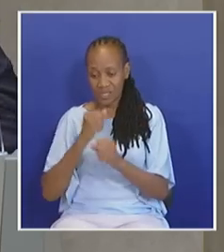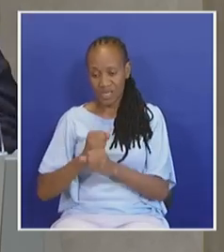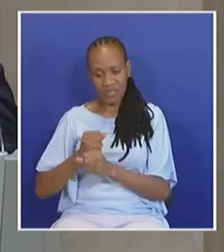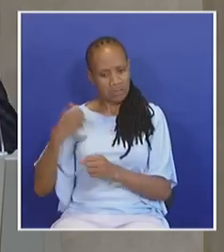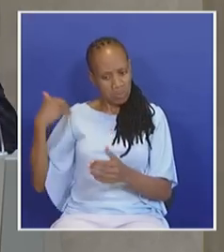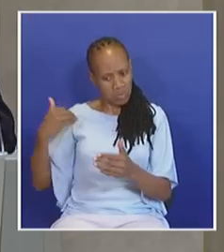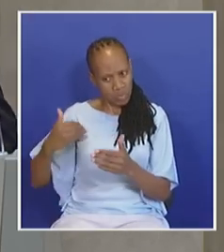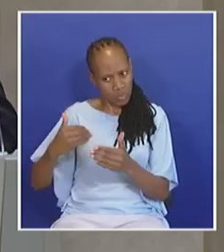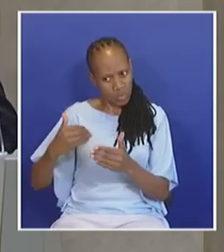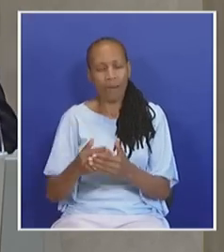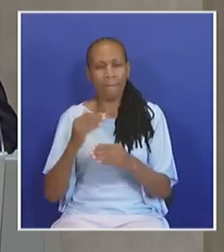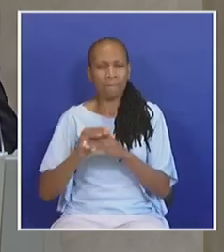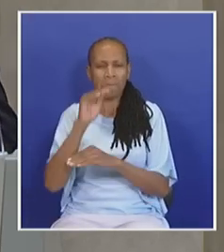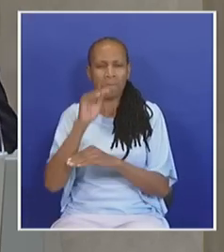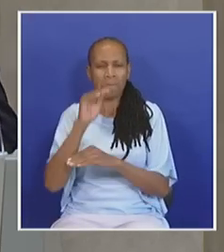more than